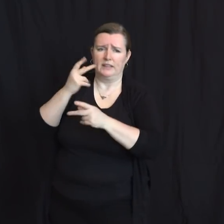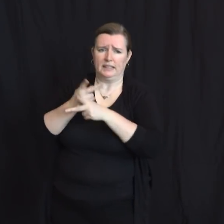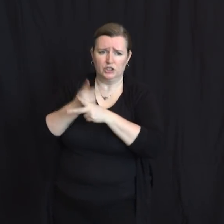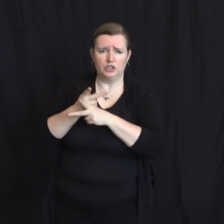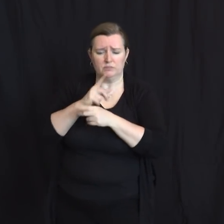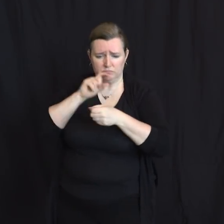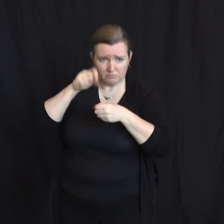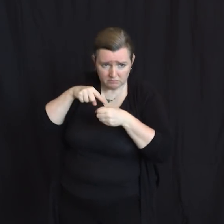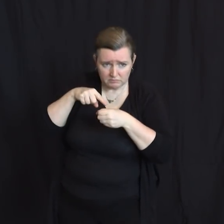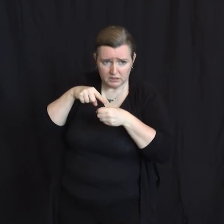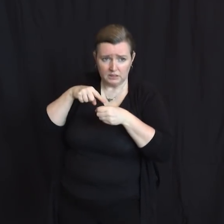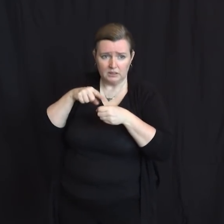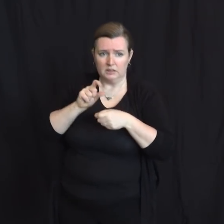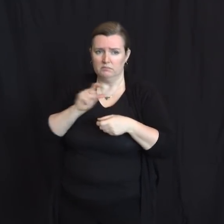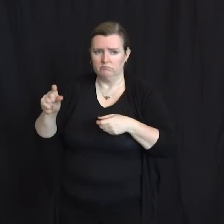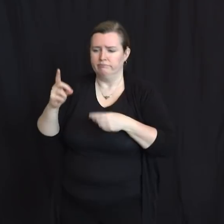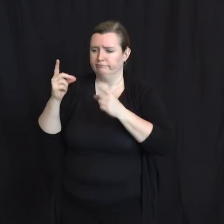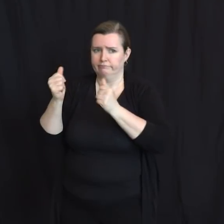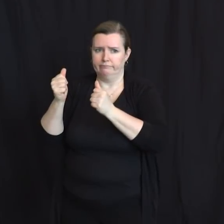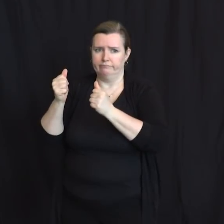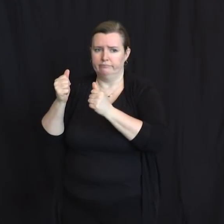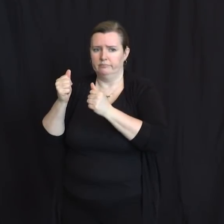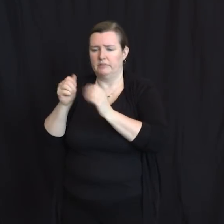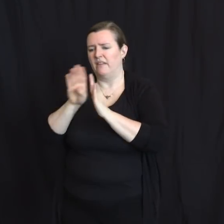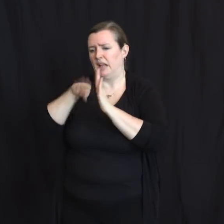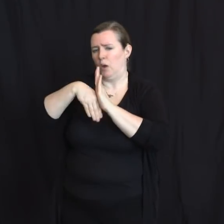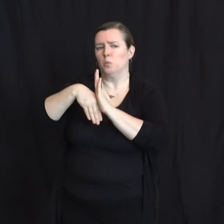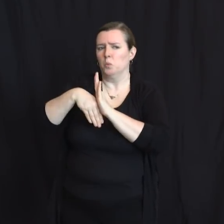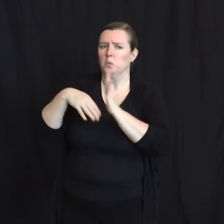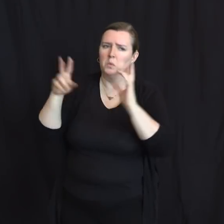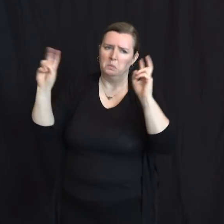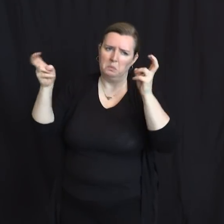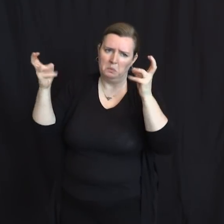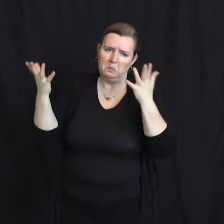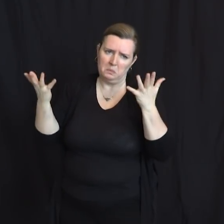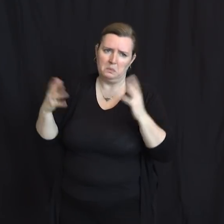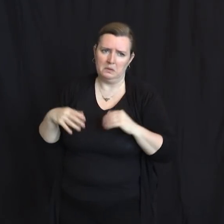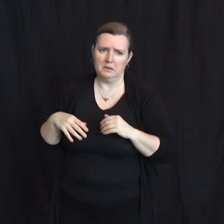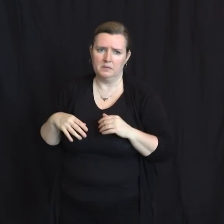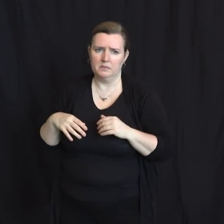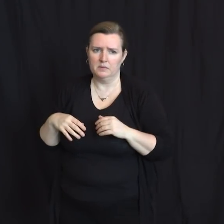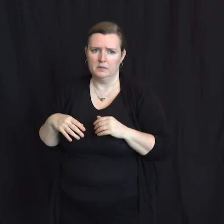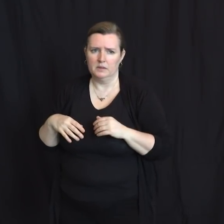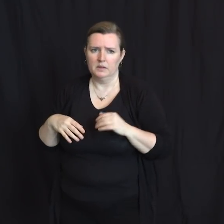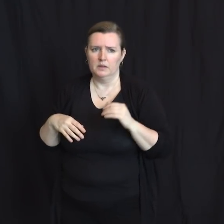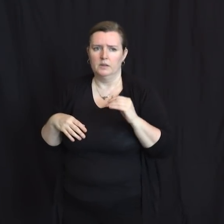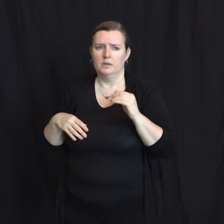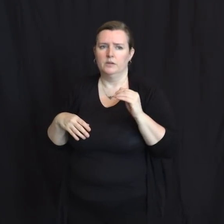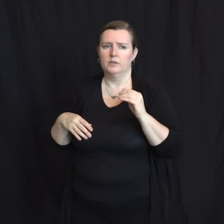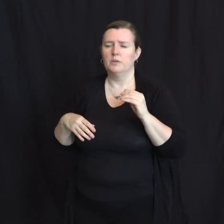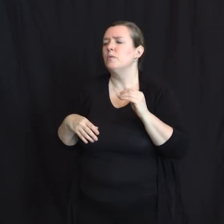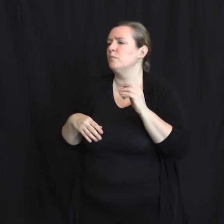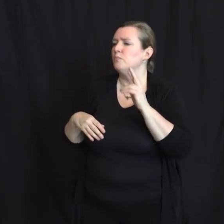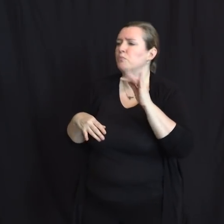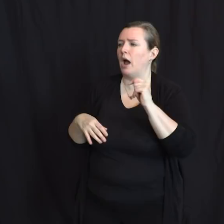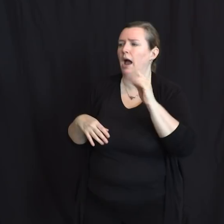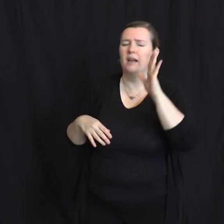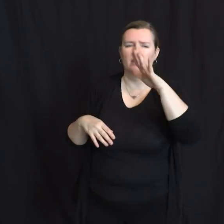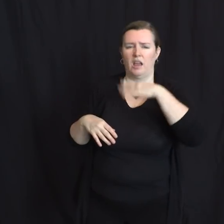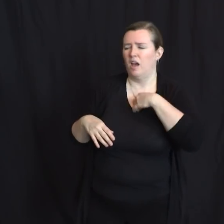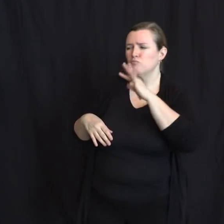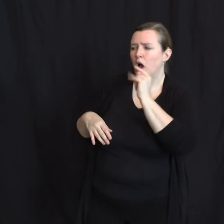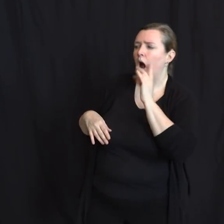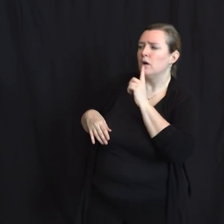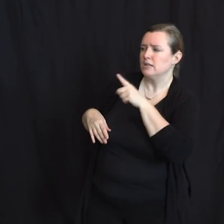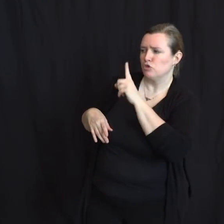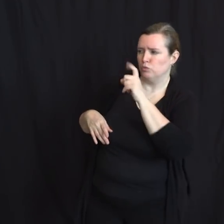currently has? So I'd like to respond to a few of the comments, and of course the governor's as well. Firstly, as a quip, as